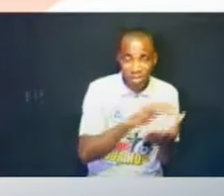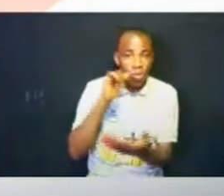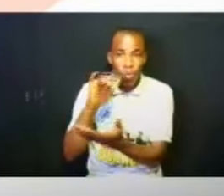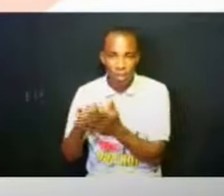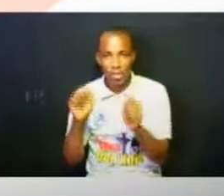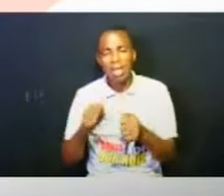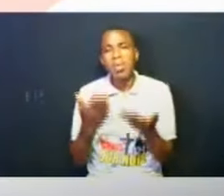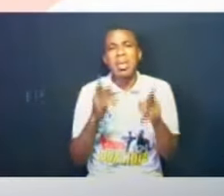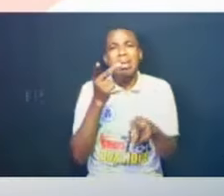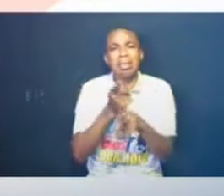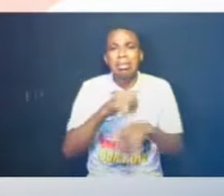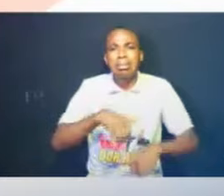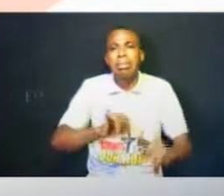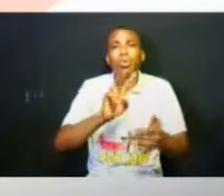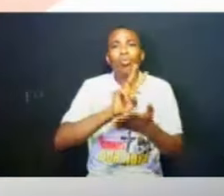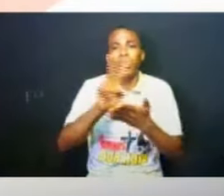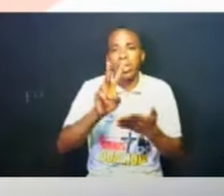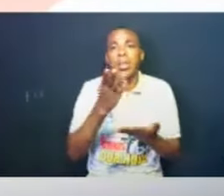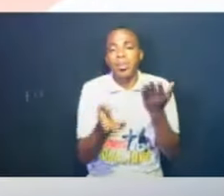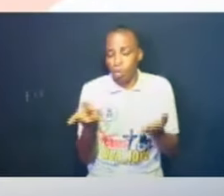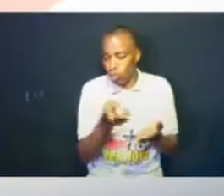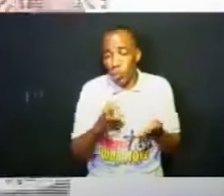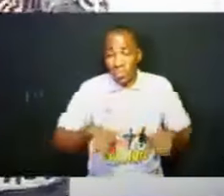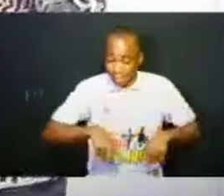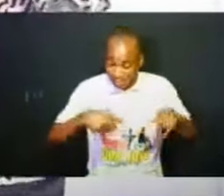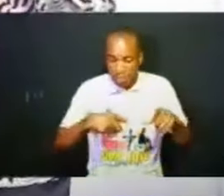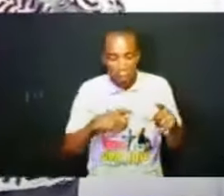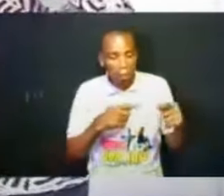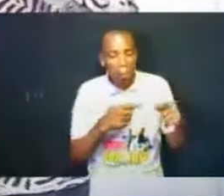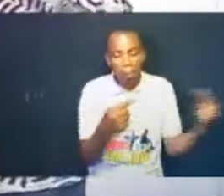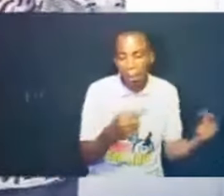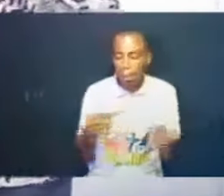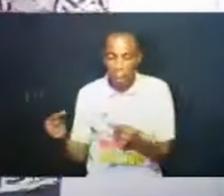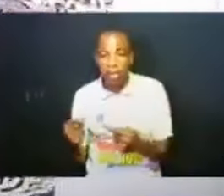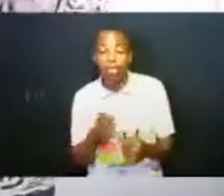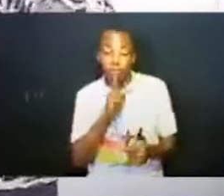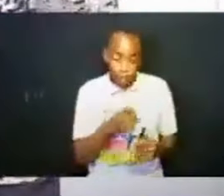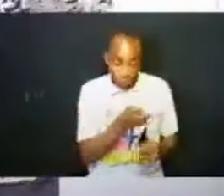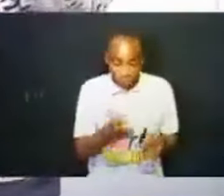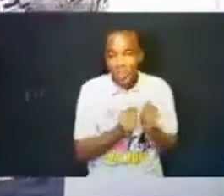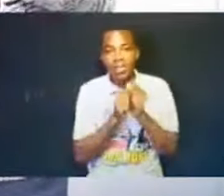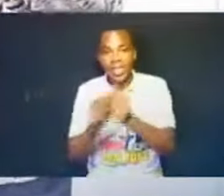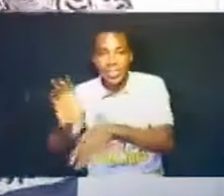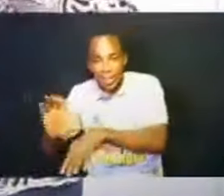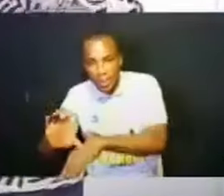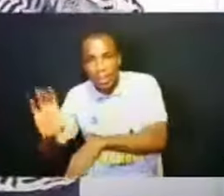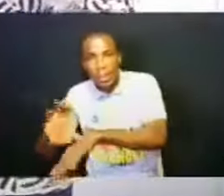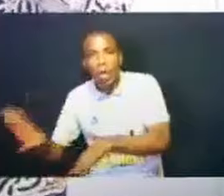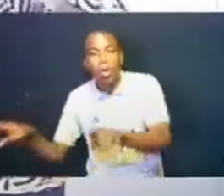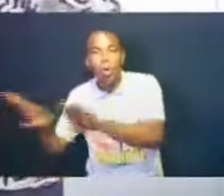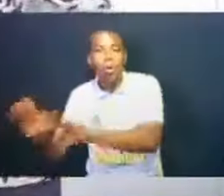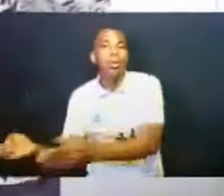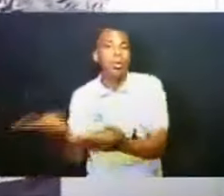2 weeks, they are not talking to each other. They'll go to church. They'll close from church.